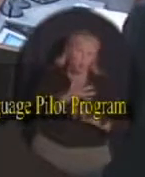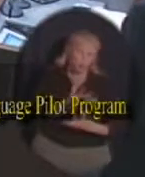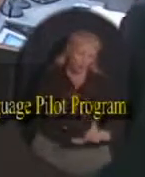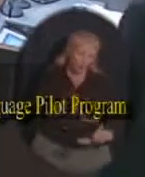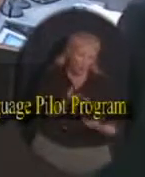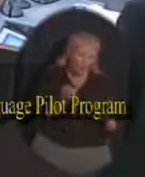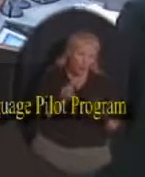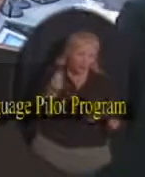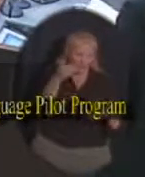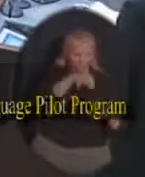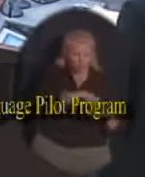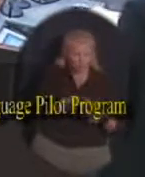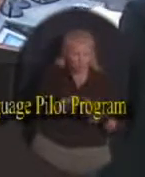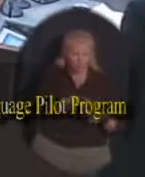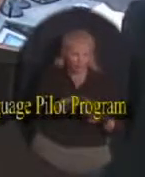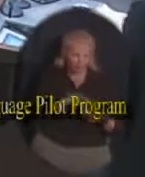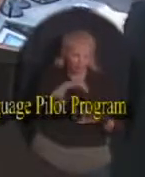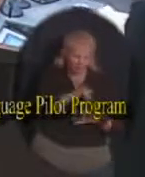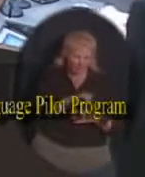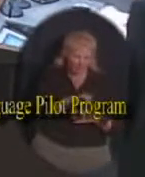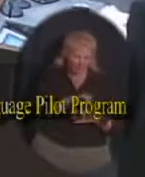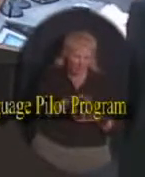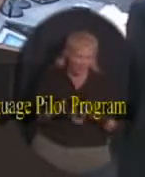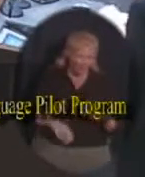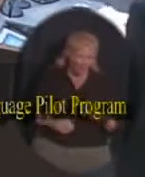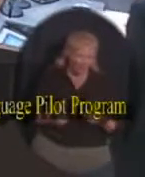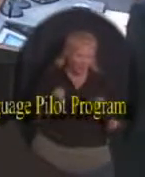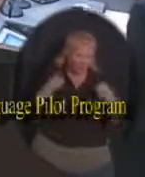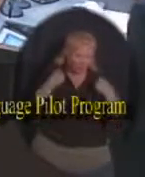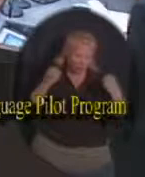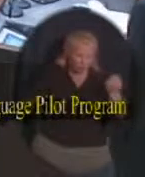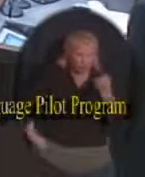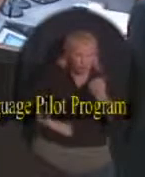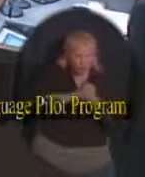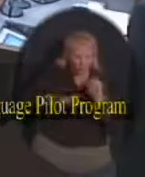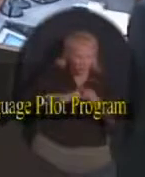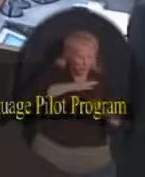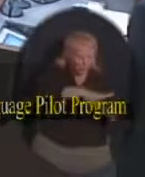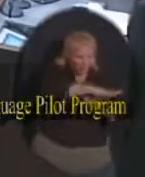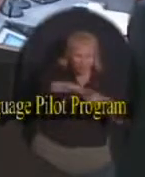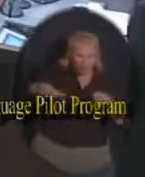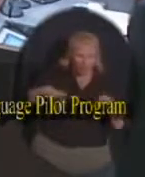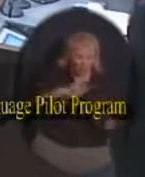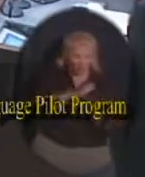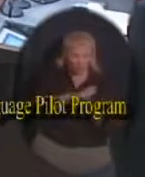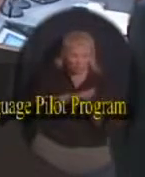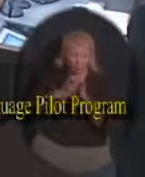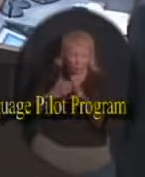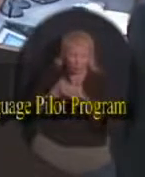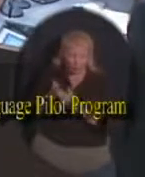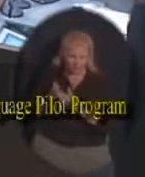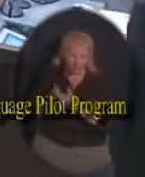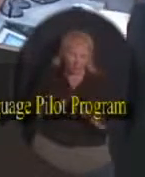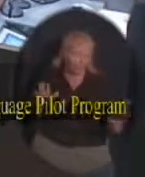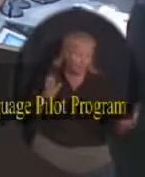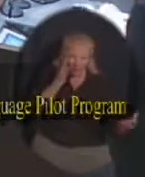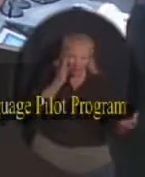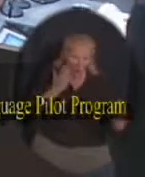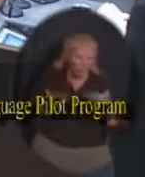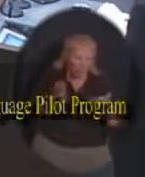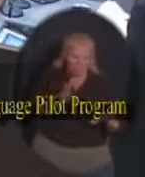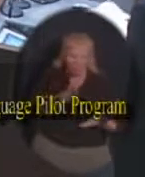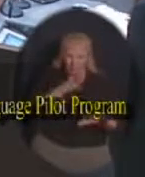part of that, and that is strongly supported across the school community. Now, with that said, I can't say that there's not a parent or someone who might not